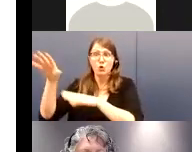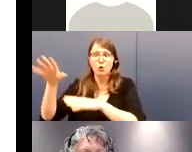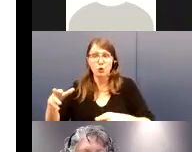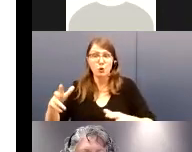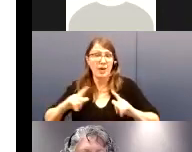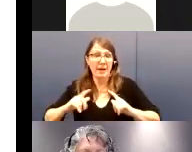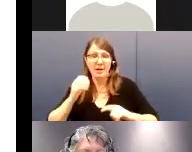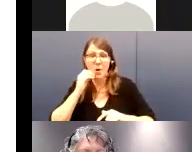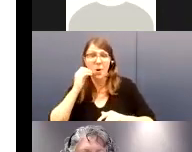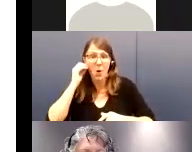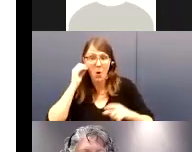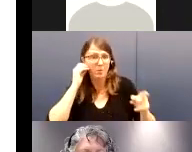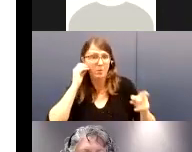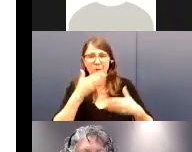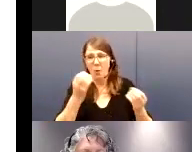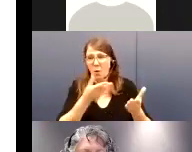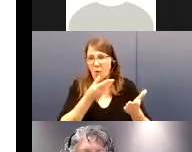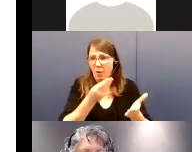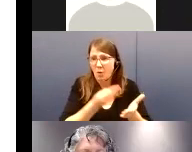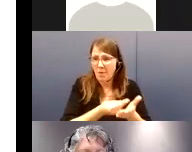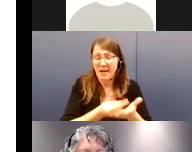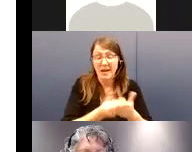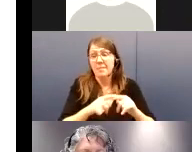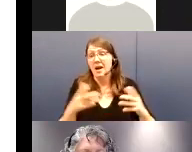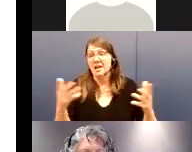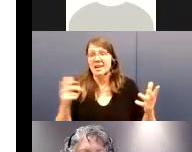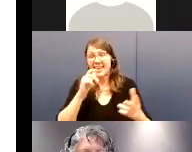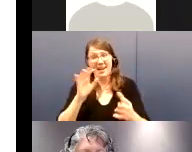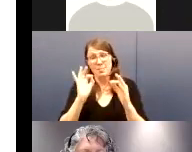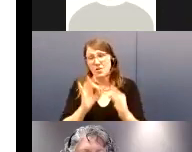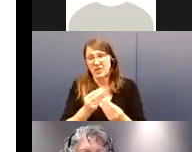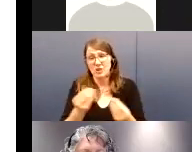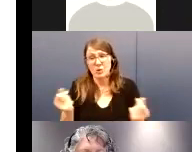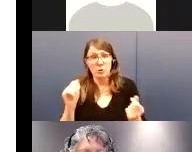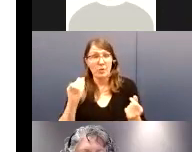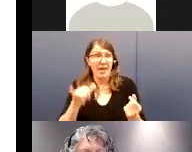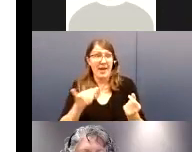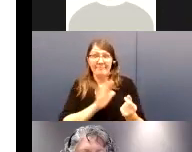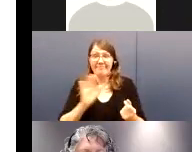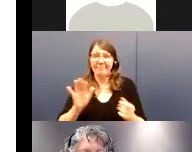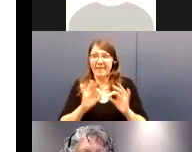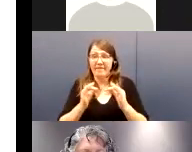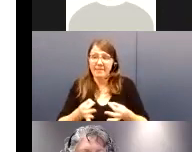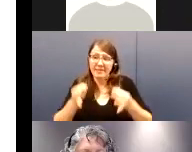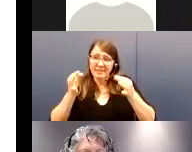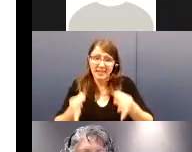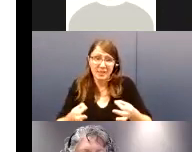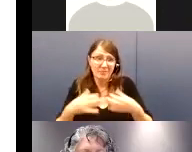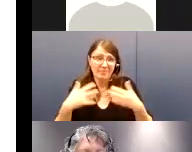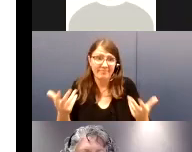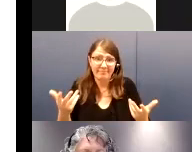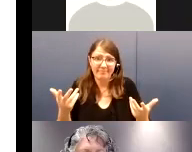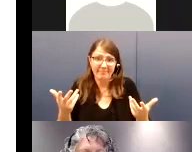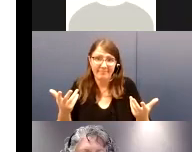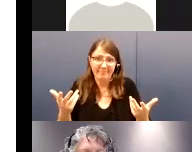it worked, and that was what the family decided, right? Housing dispute, you know, there was a long-term